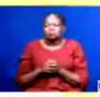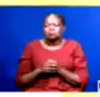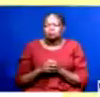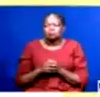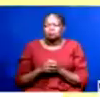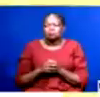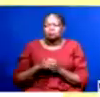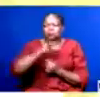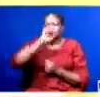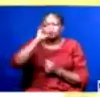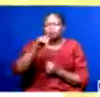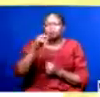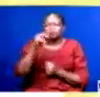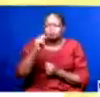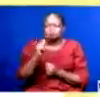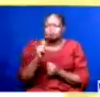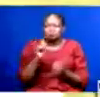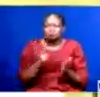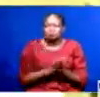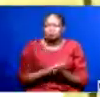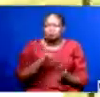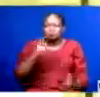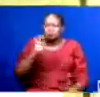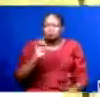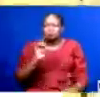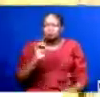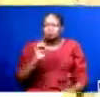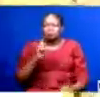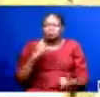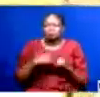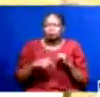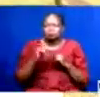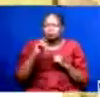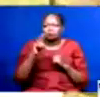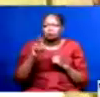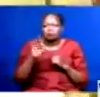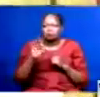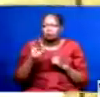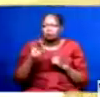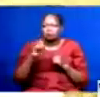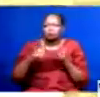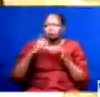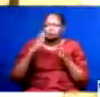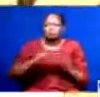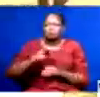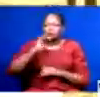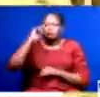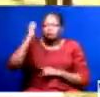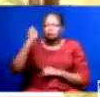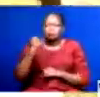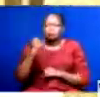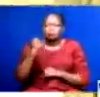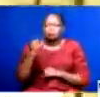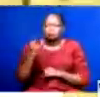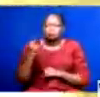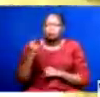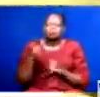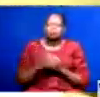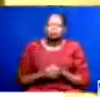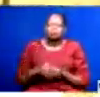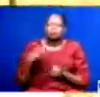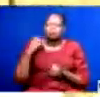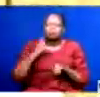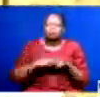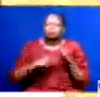Josephat Kiprotich and Valentine Jepkoech are the 2023 winners of the Mount Kenya Mountain Running Championship after winning their respective